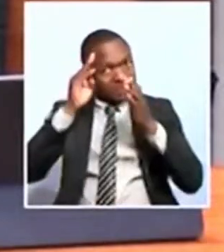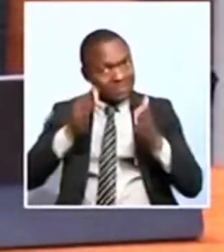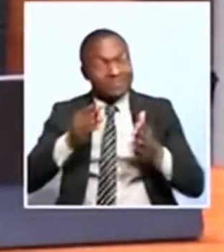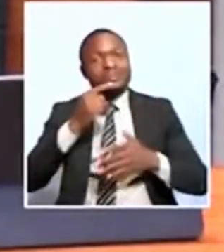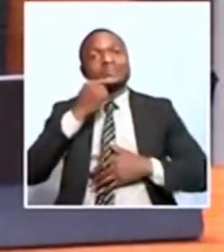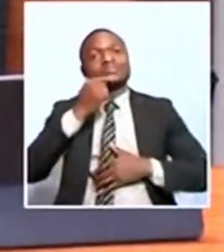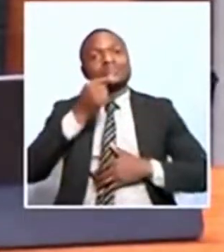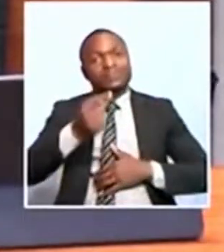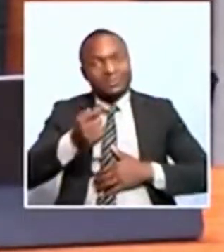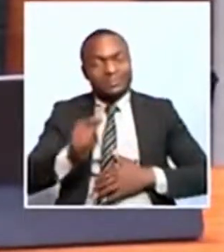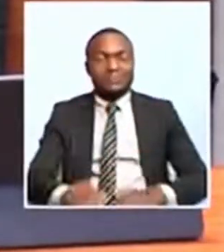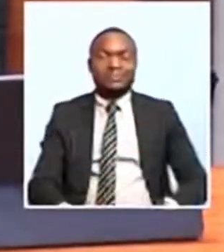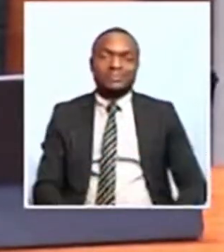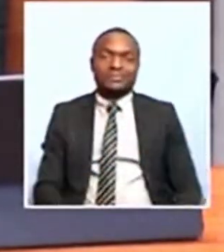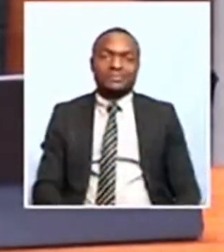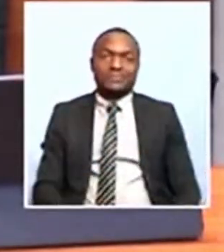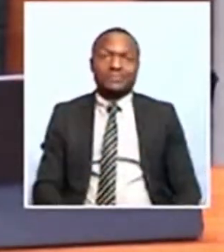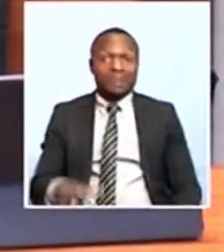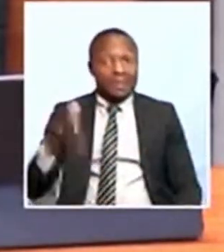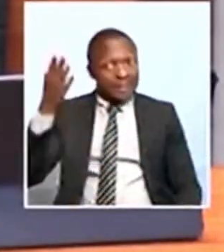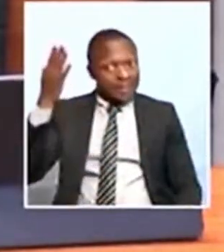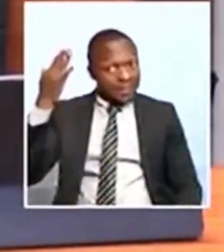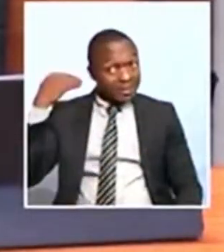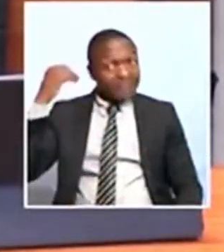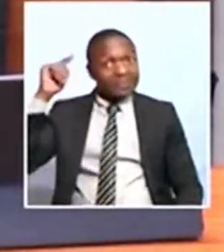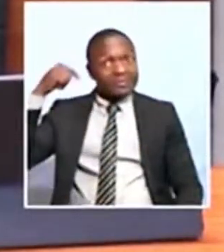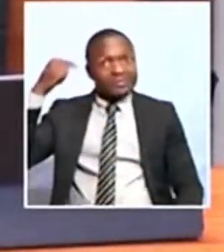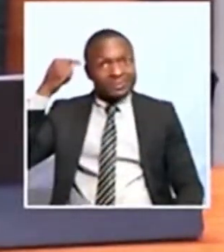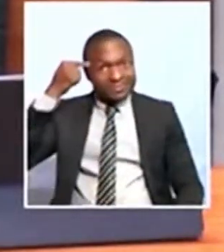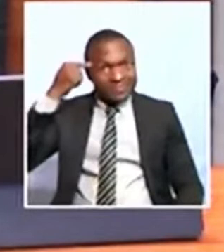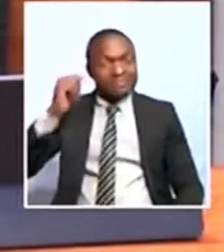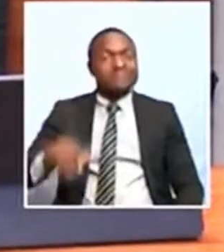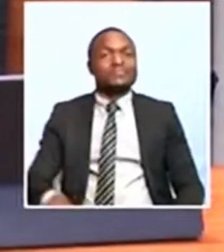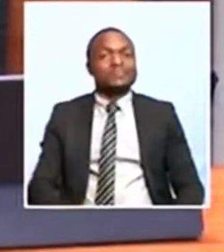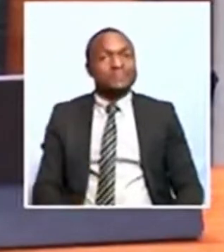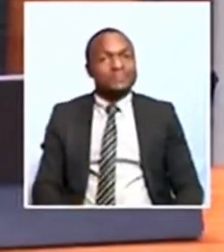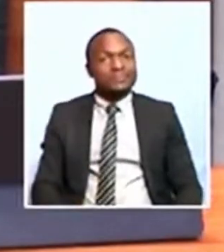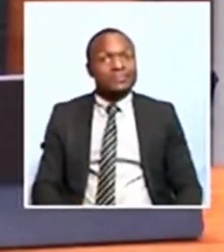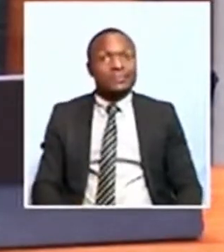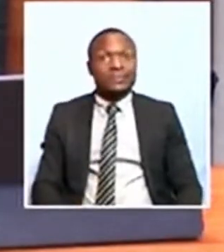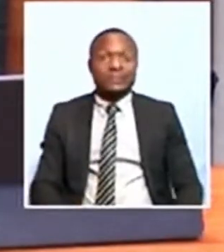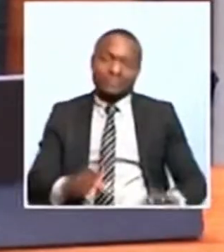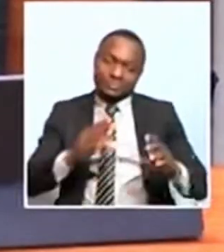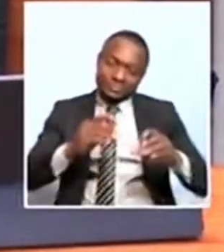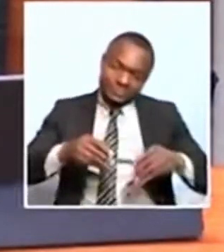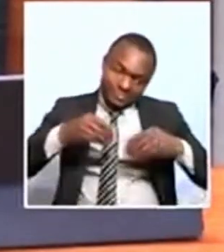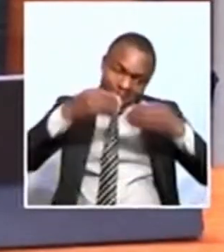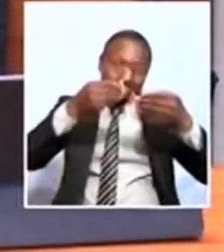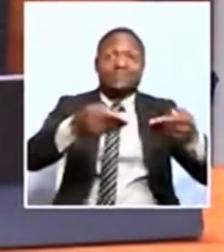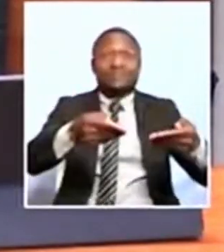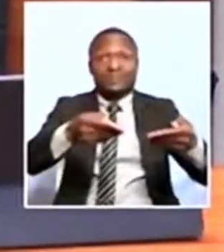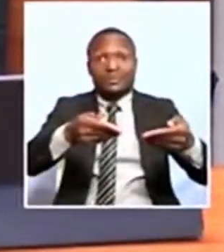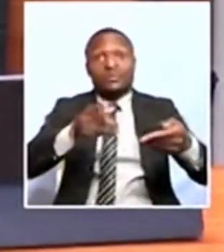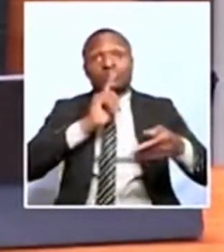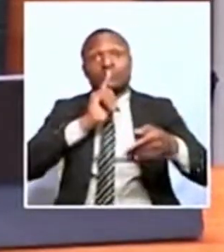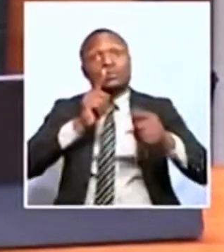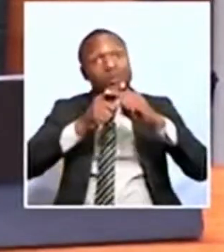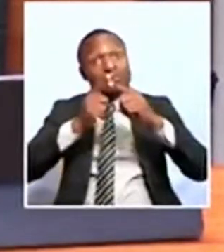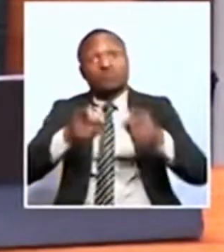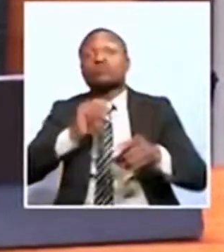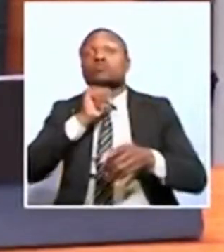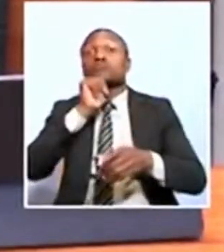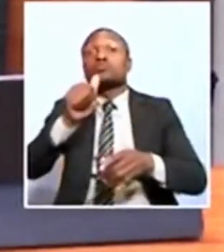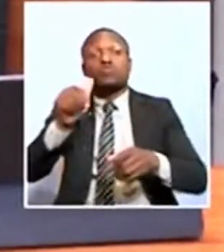saying the previous government, they did provide, but it wasn't in